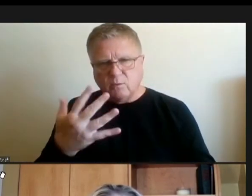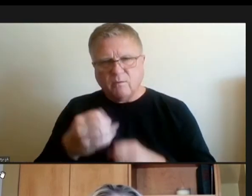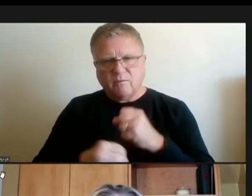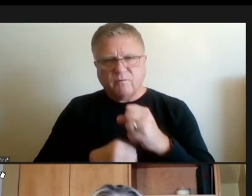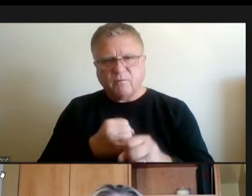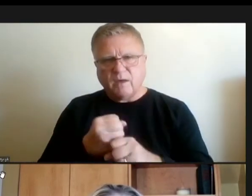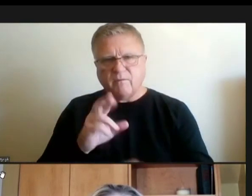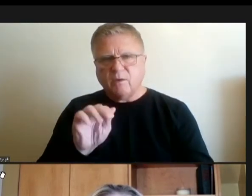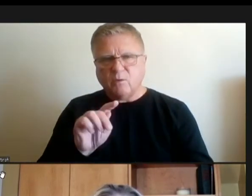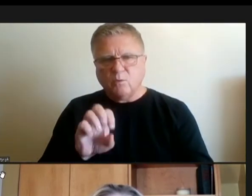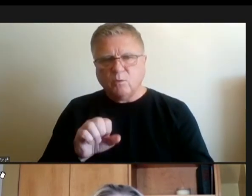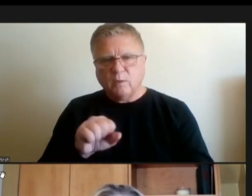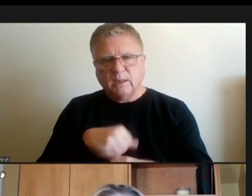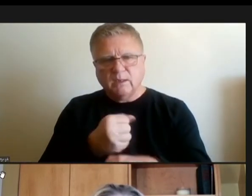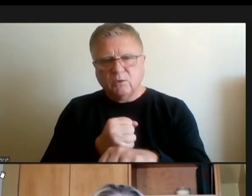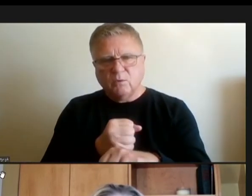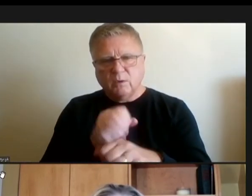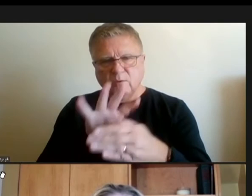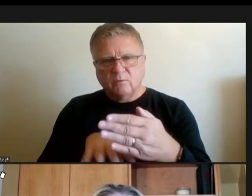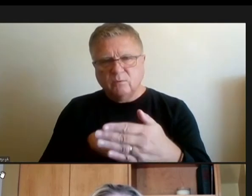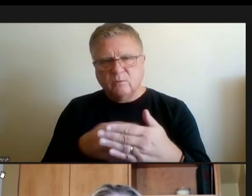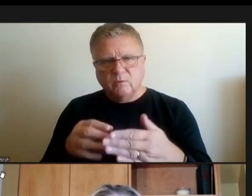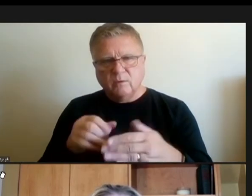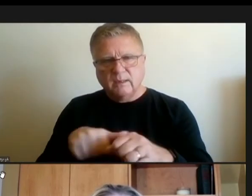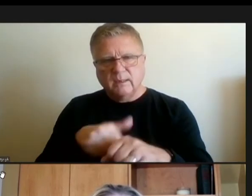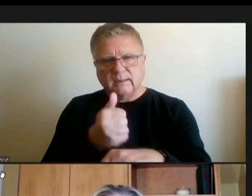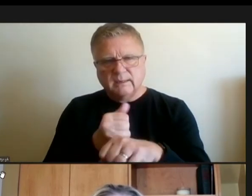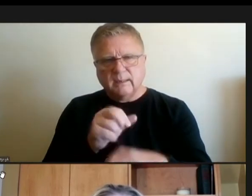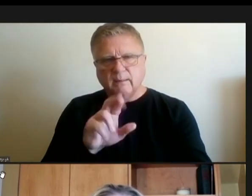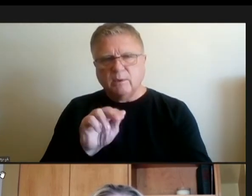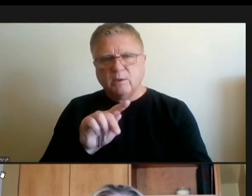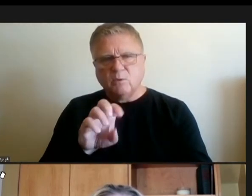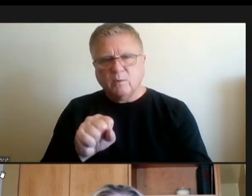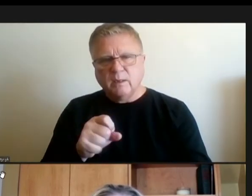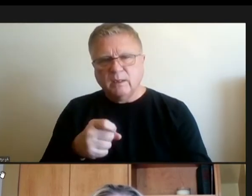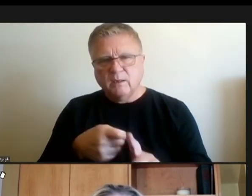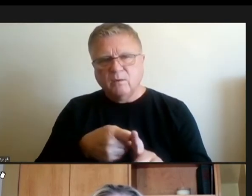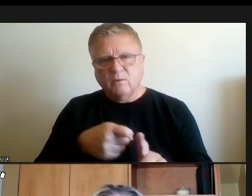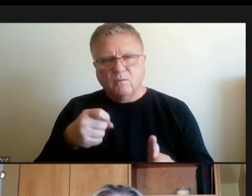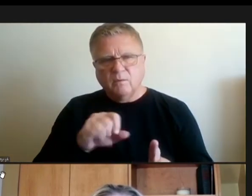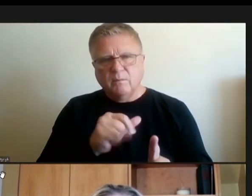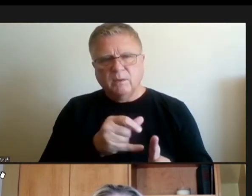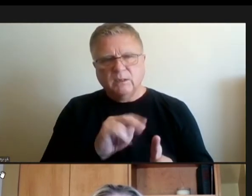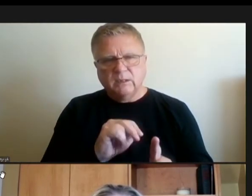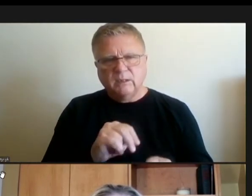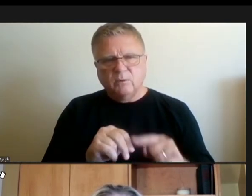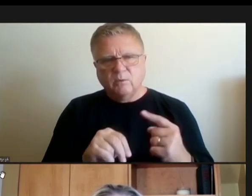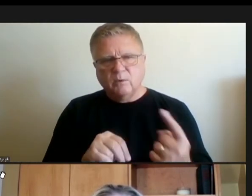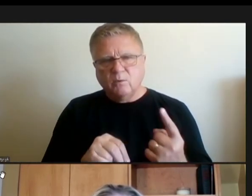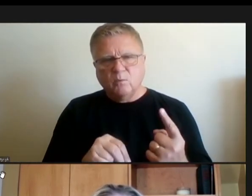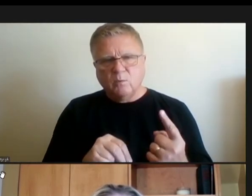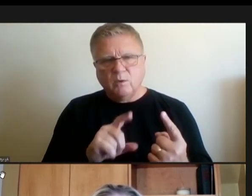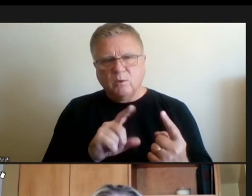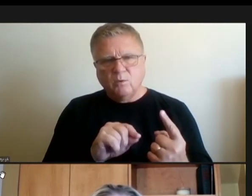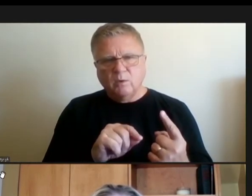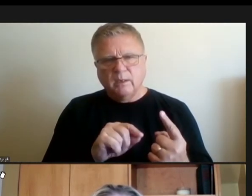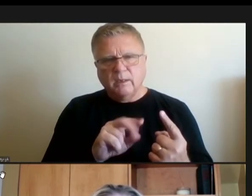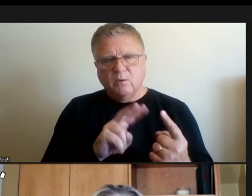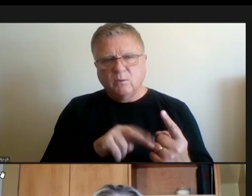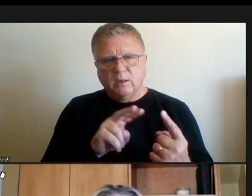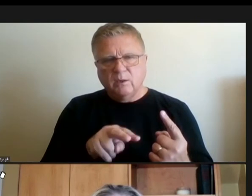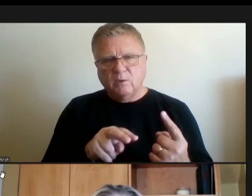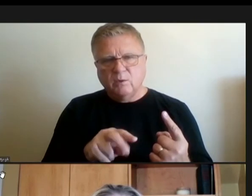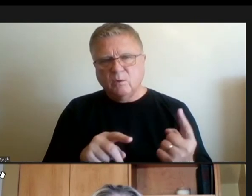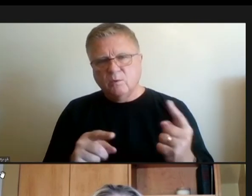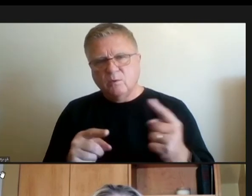structure that has established rates from January 1 of 2022